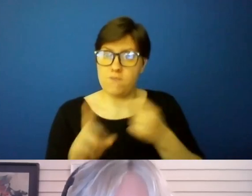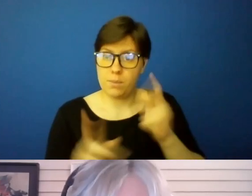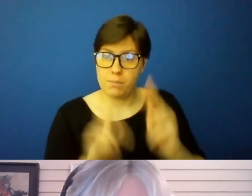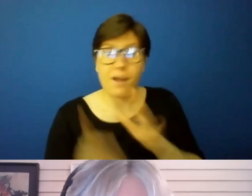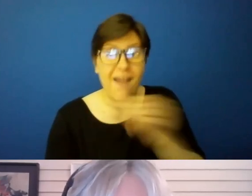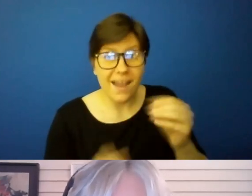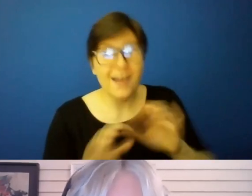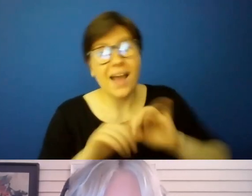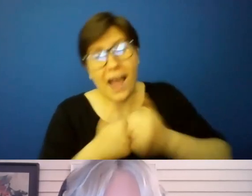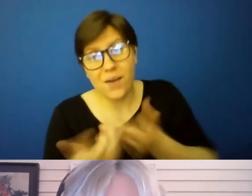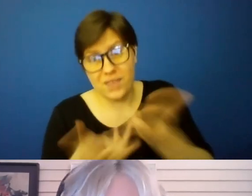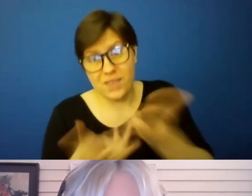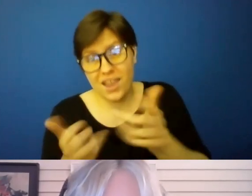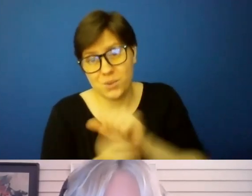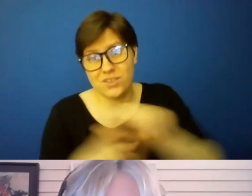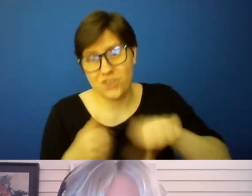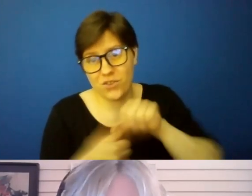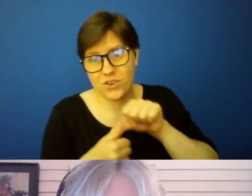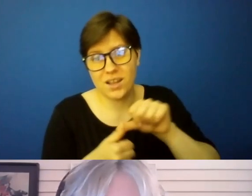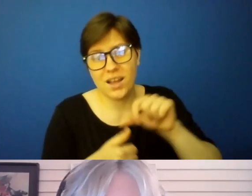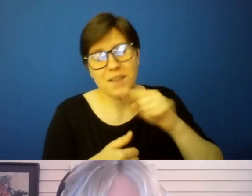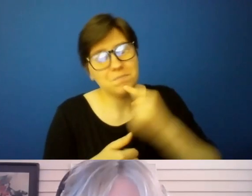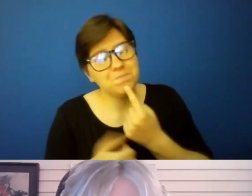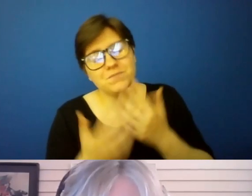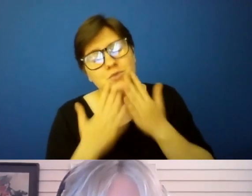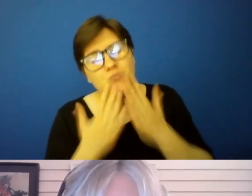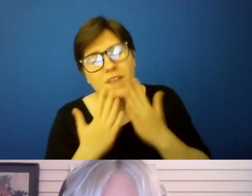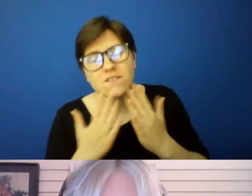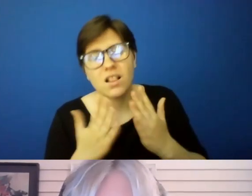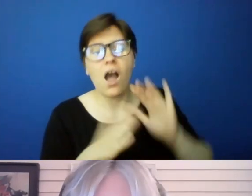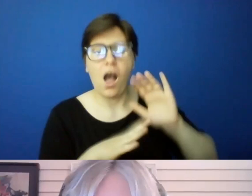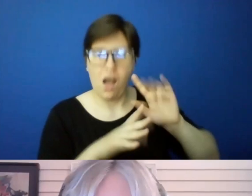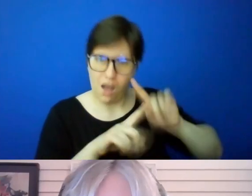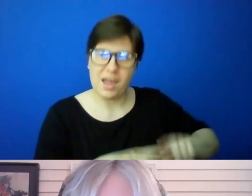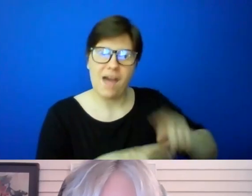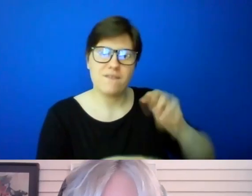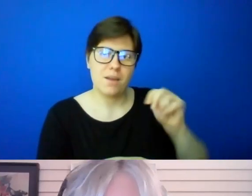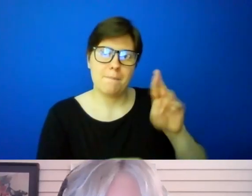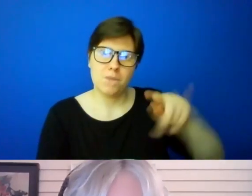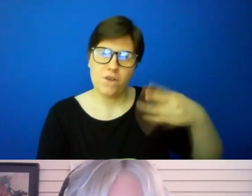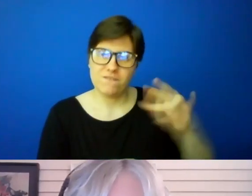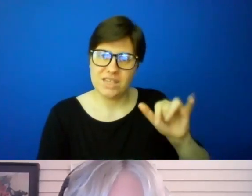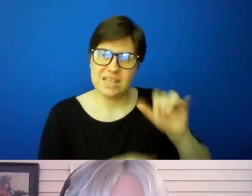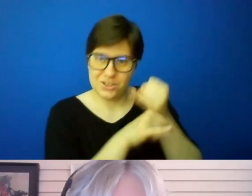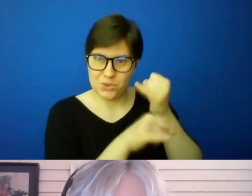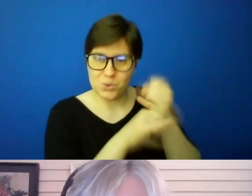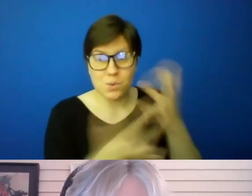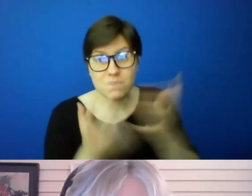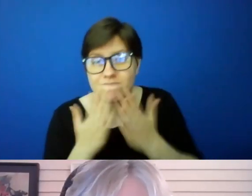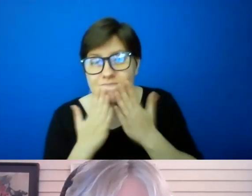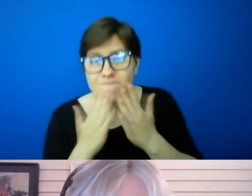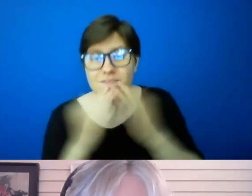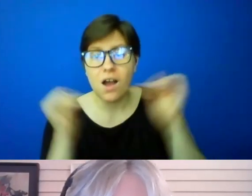engaged one another. I am most sincerely grateful on behalf of the Murphy Institute and the University of St. Thomas. I want to thank all of you for